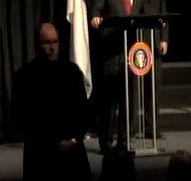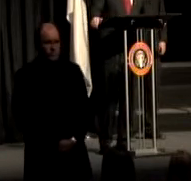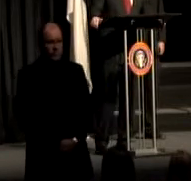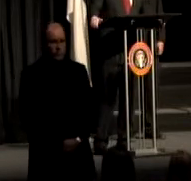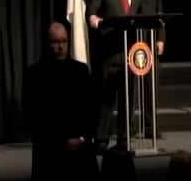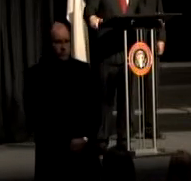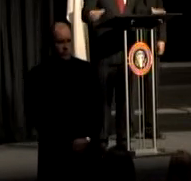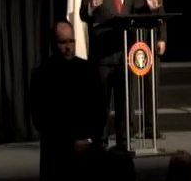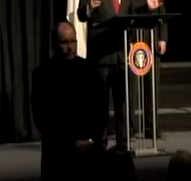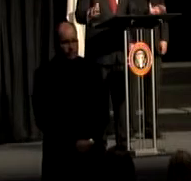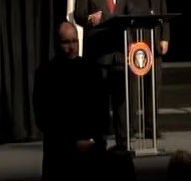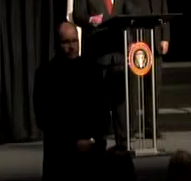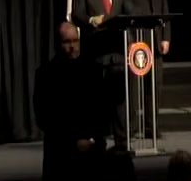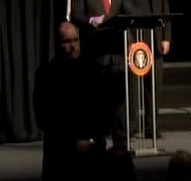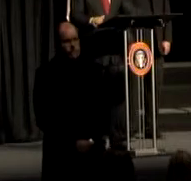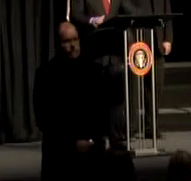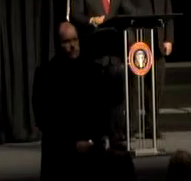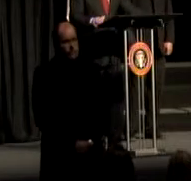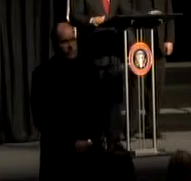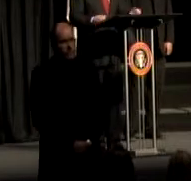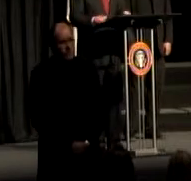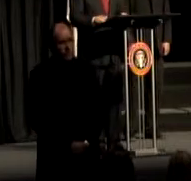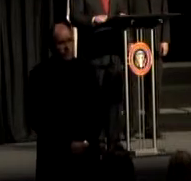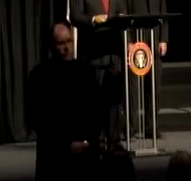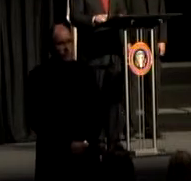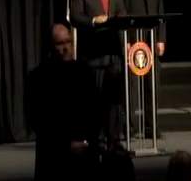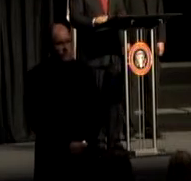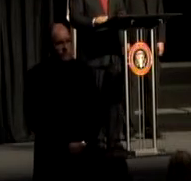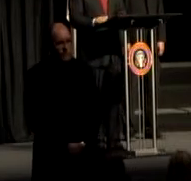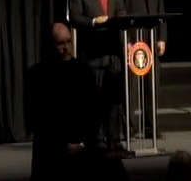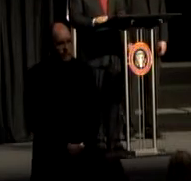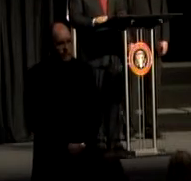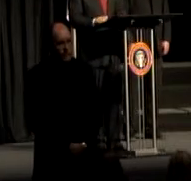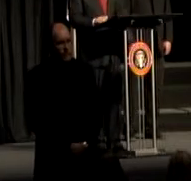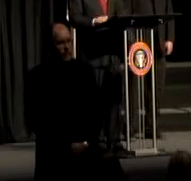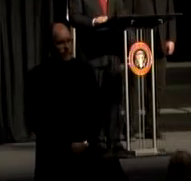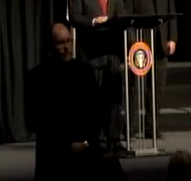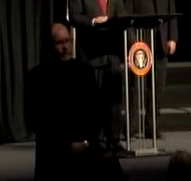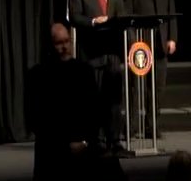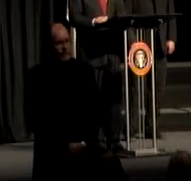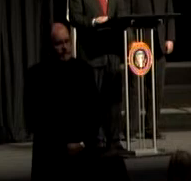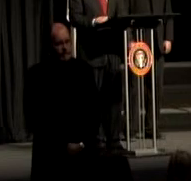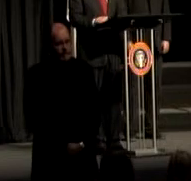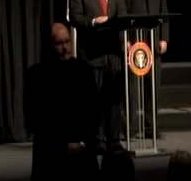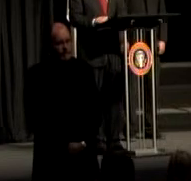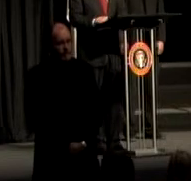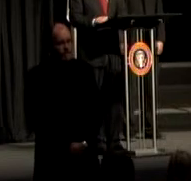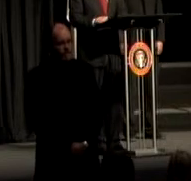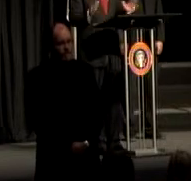so what is our motivation I want to tell you this is what we need to do in the body of Christ